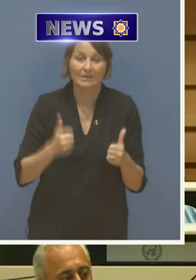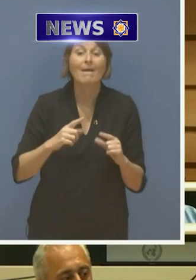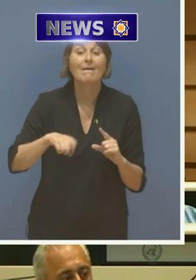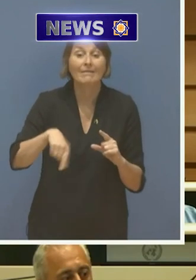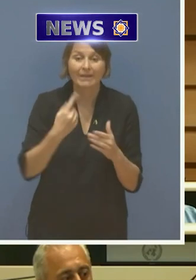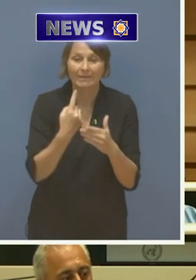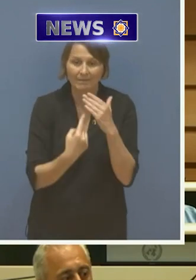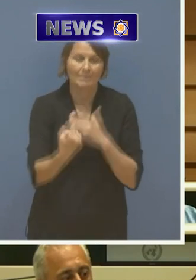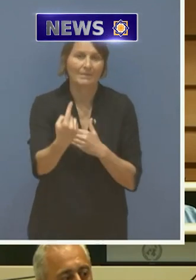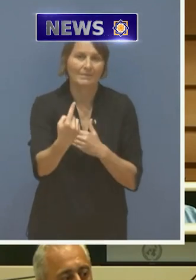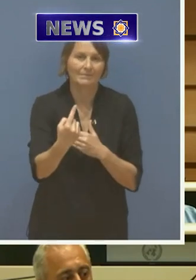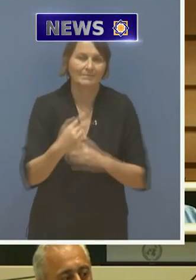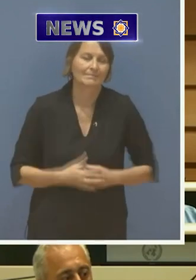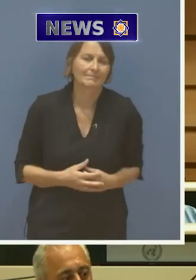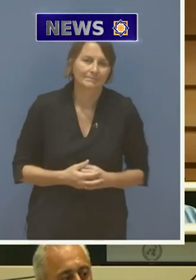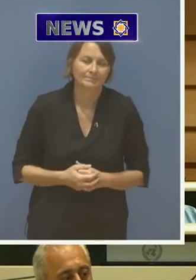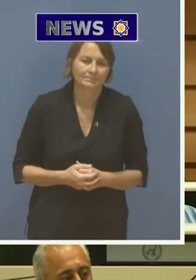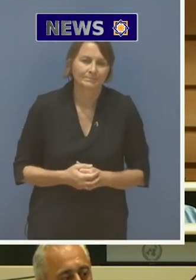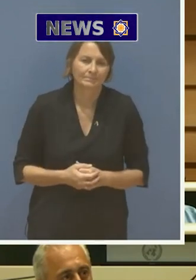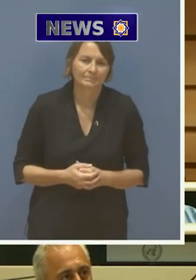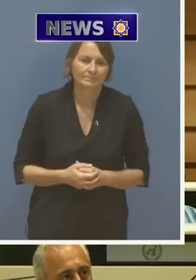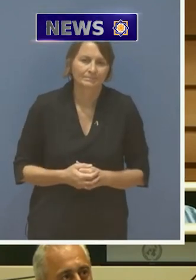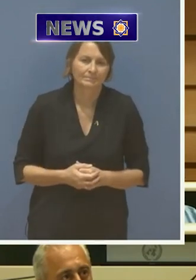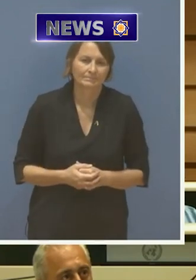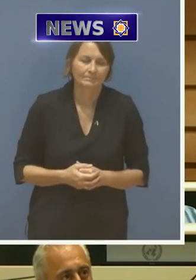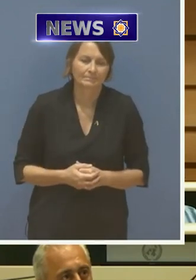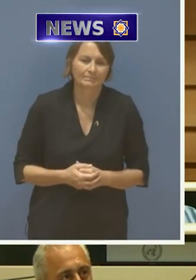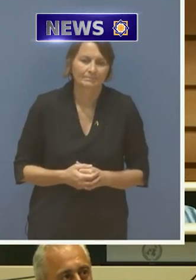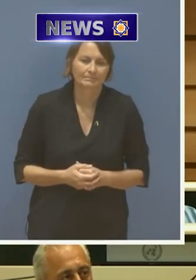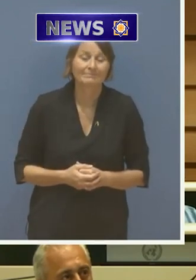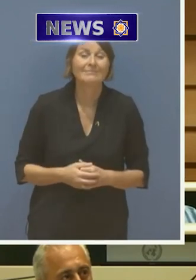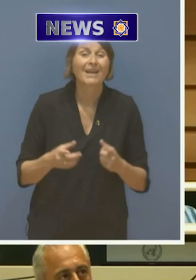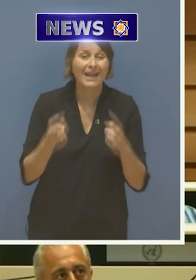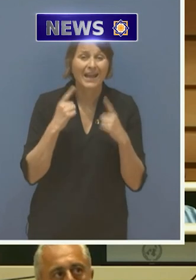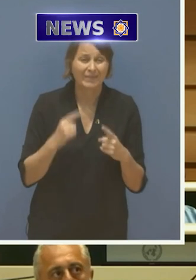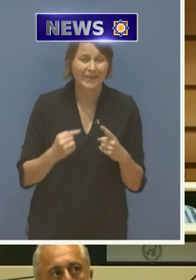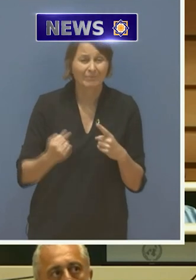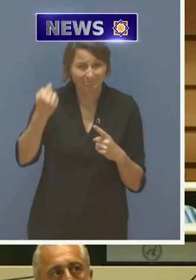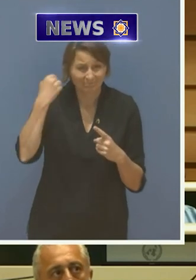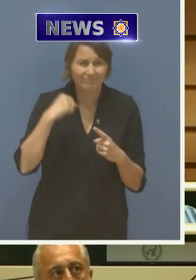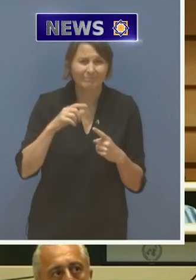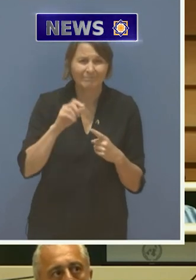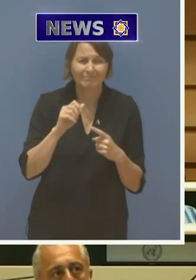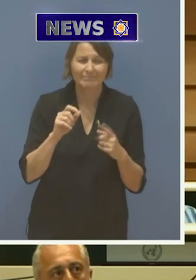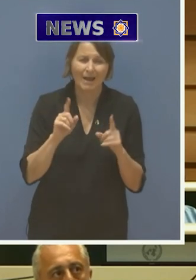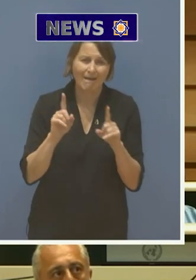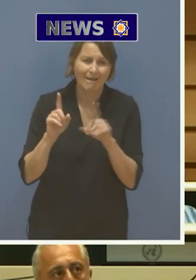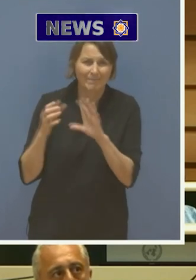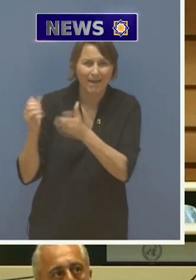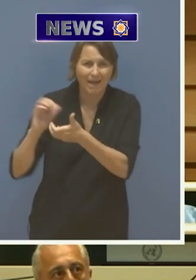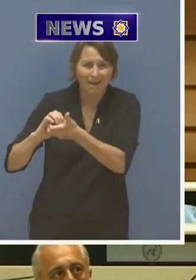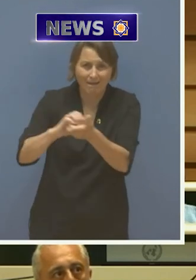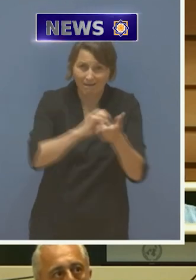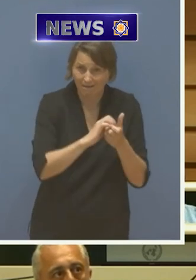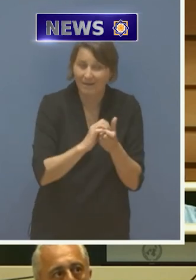1920, by the Supreme Council of the Allied Powers. The Wilson Arbitration Award signed on November 22, 1920 subsequently